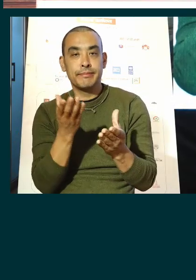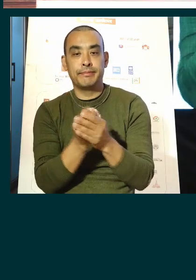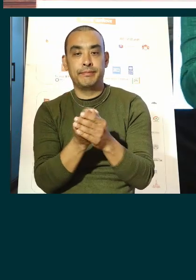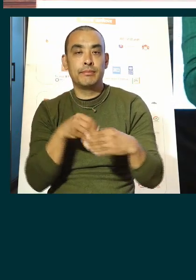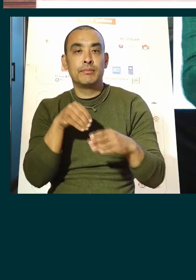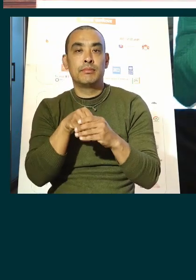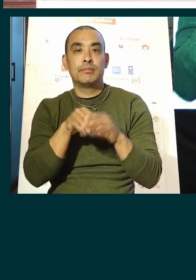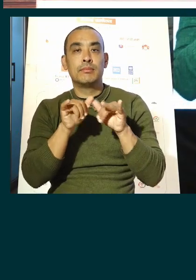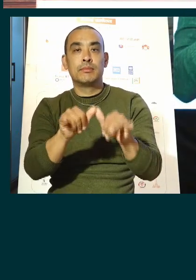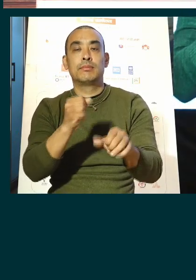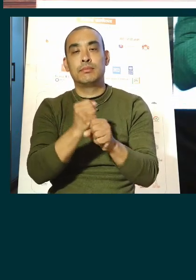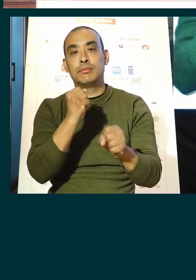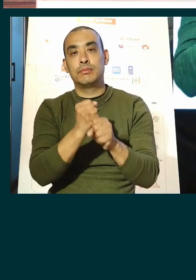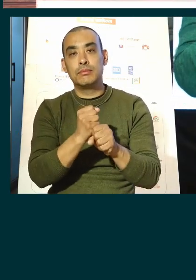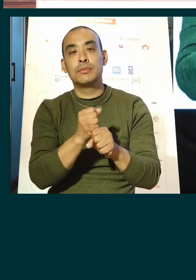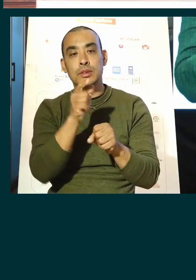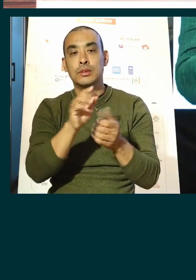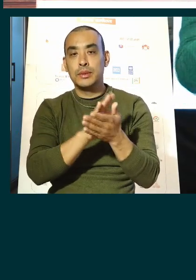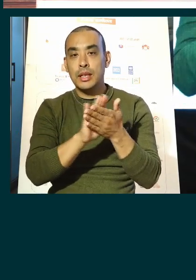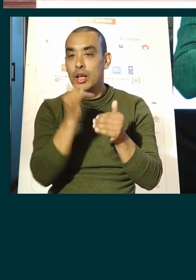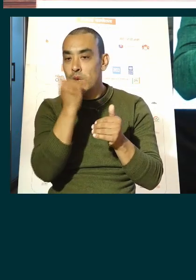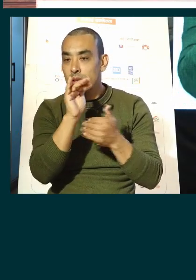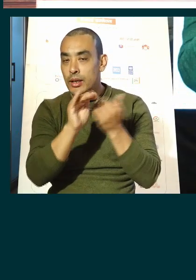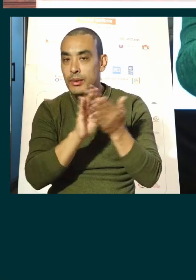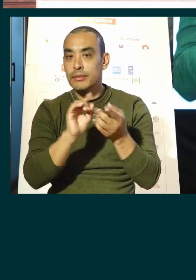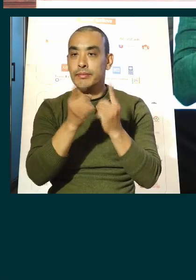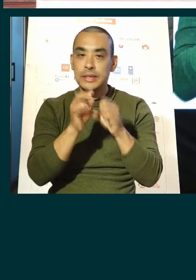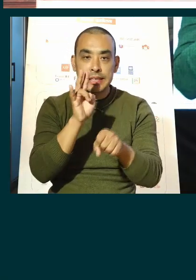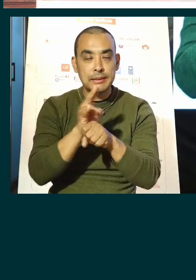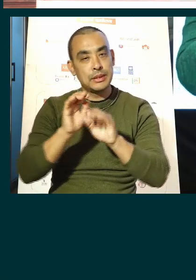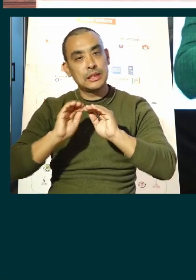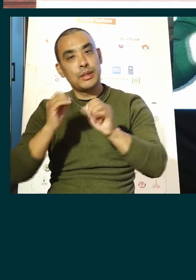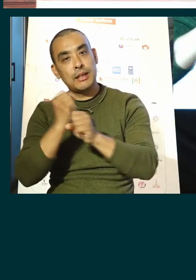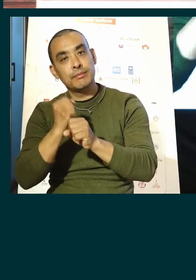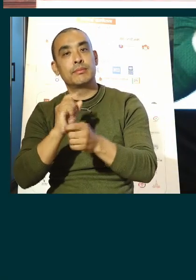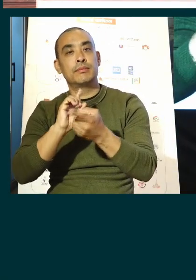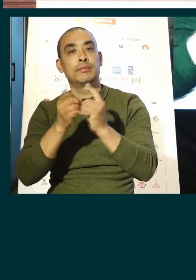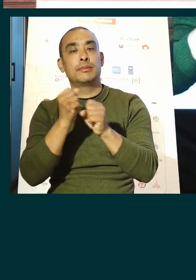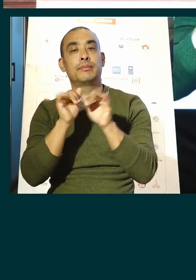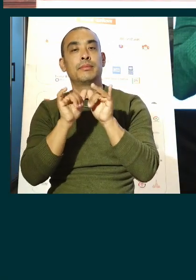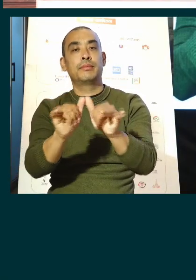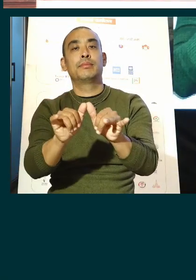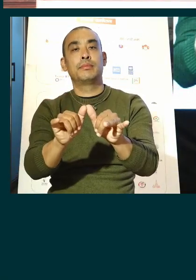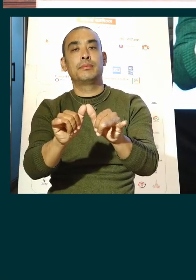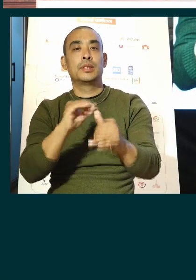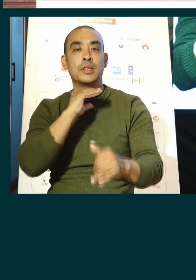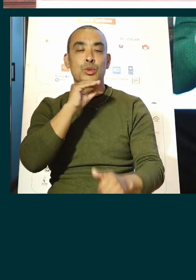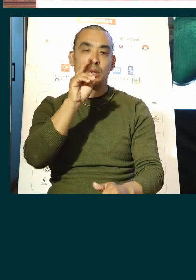We've undergone the transformative gender egalitarian life skill sessions. They have also joined the helping